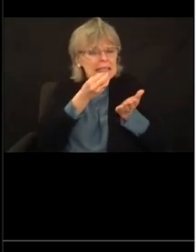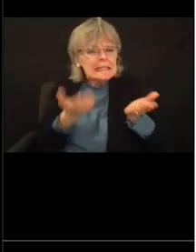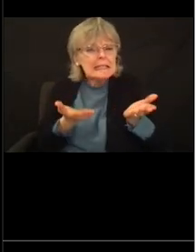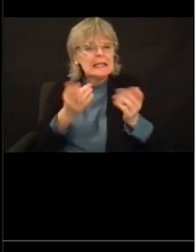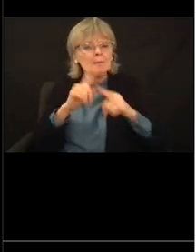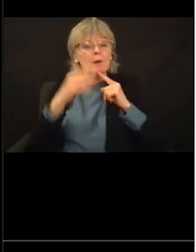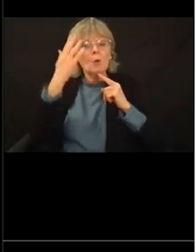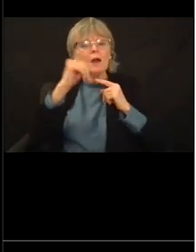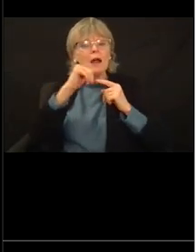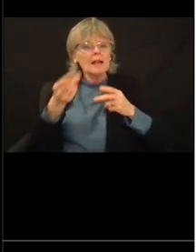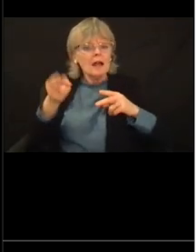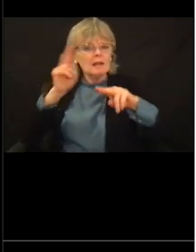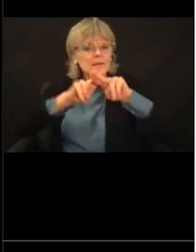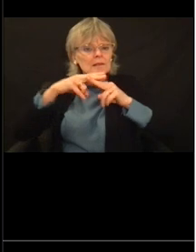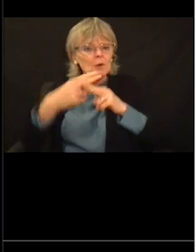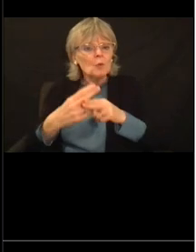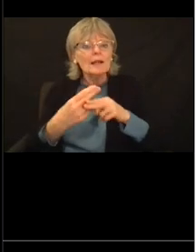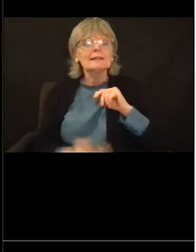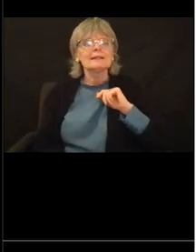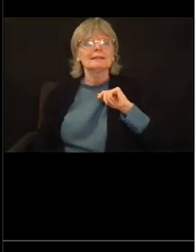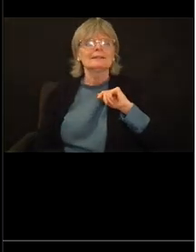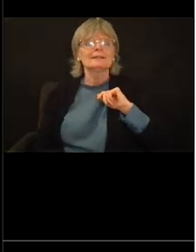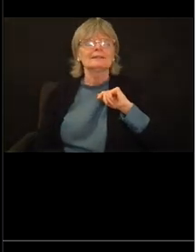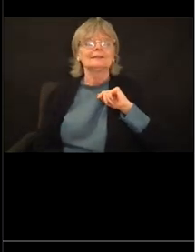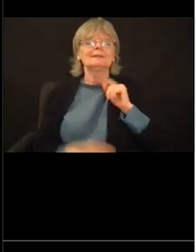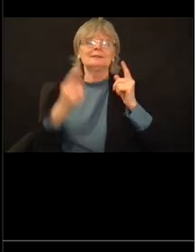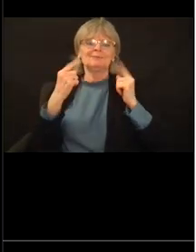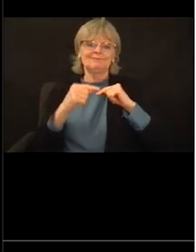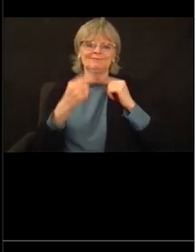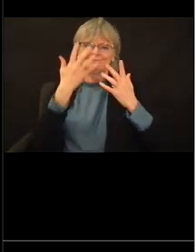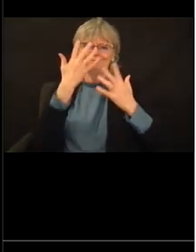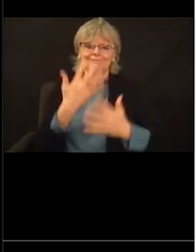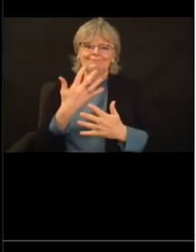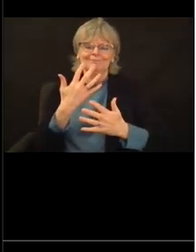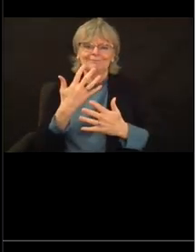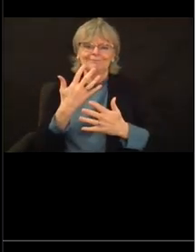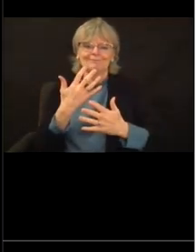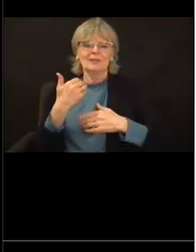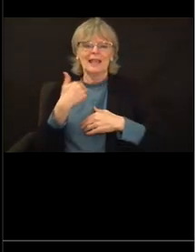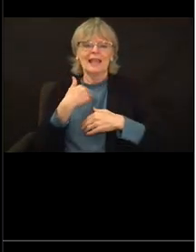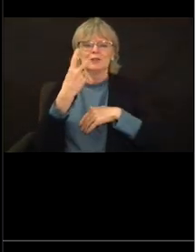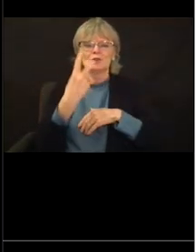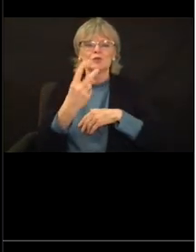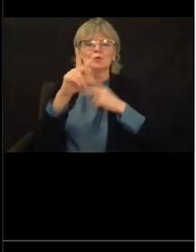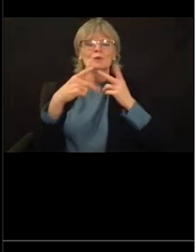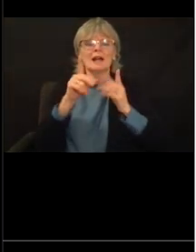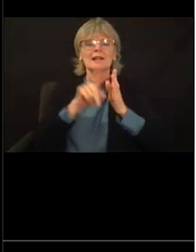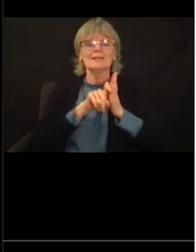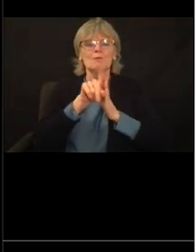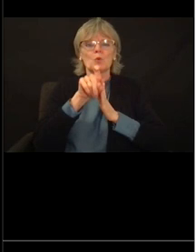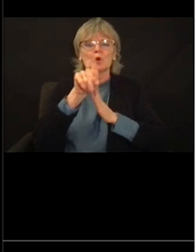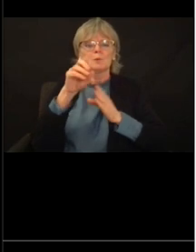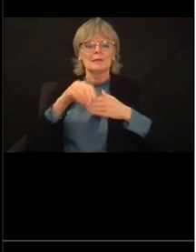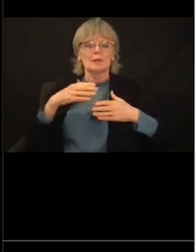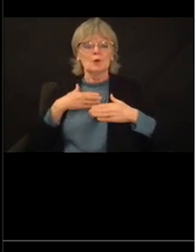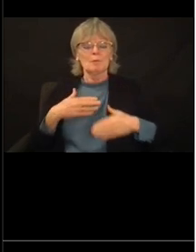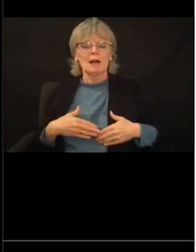weight? Well, unfortunately, Mea Ola had two worms. She had two types of worms in her body. She